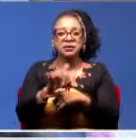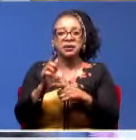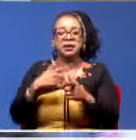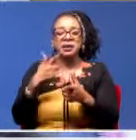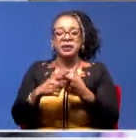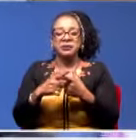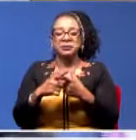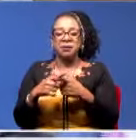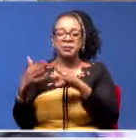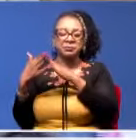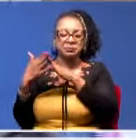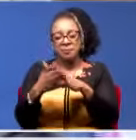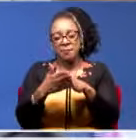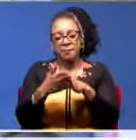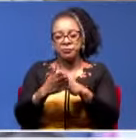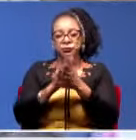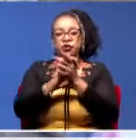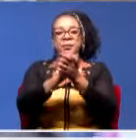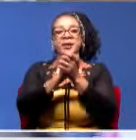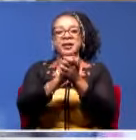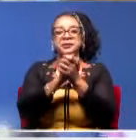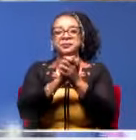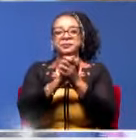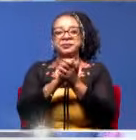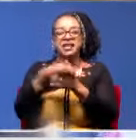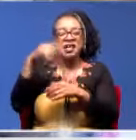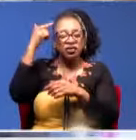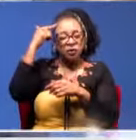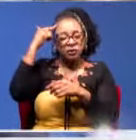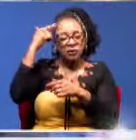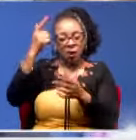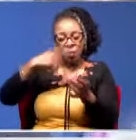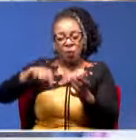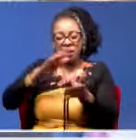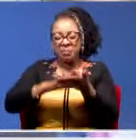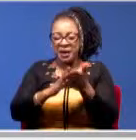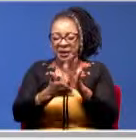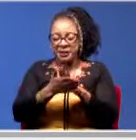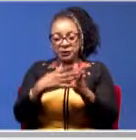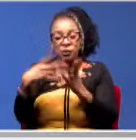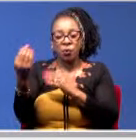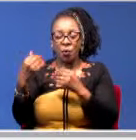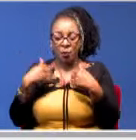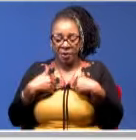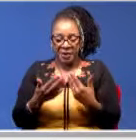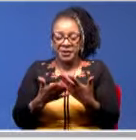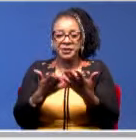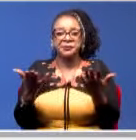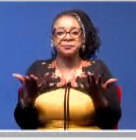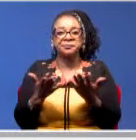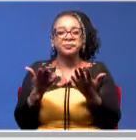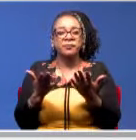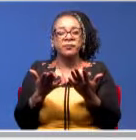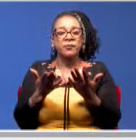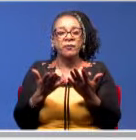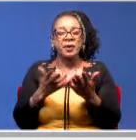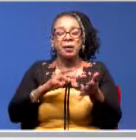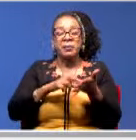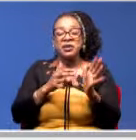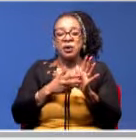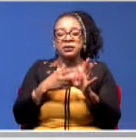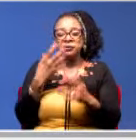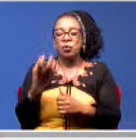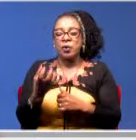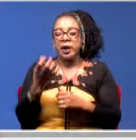Jubilee. Na alikuwa nafikiri sisi tutafunga vilago tuende kwake. Tugali hapa. Meanwhile, the ODM party, whose